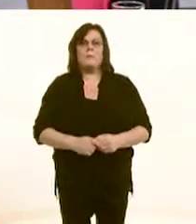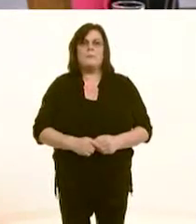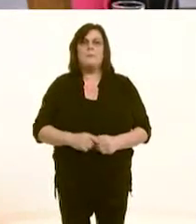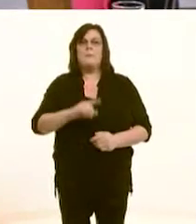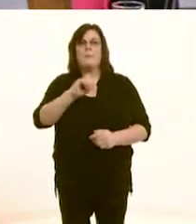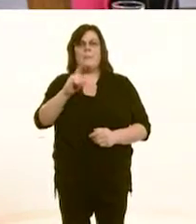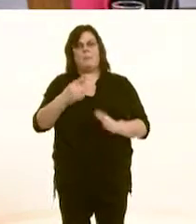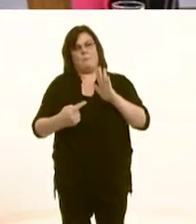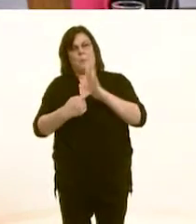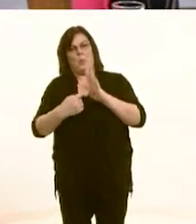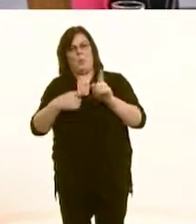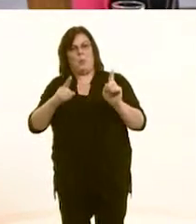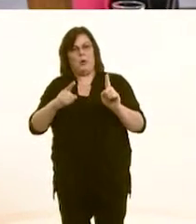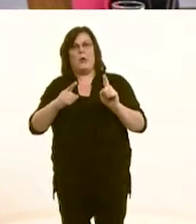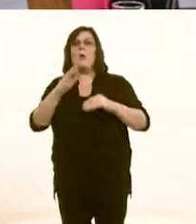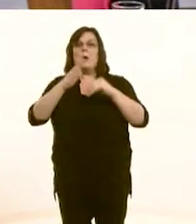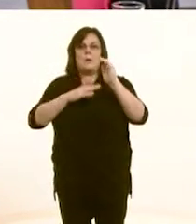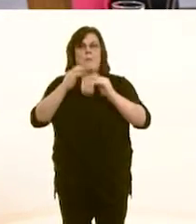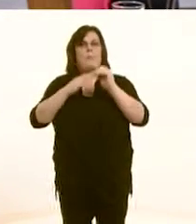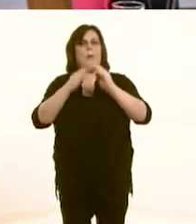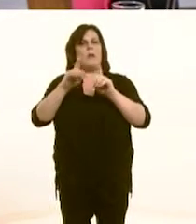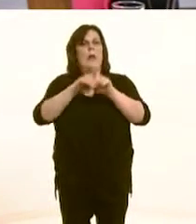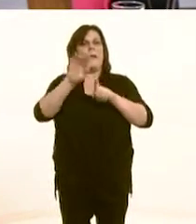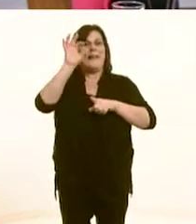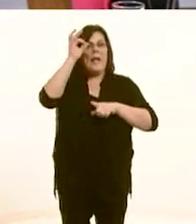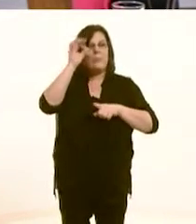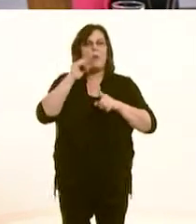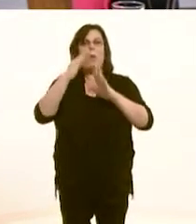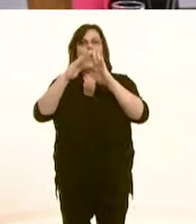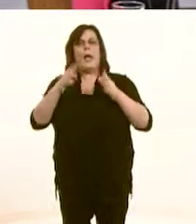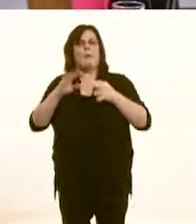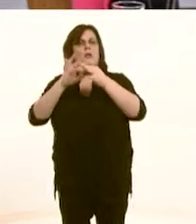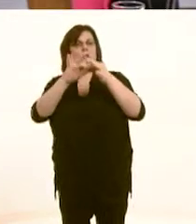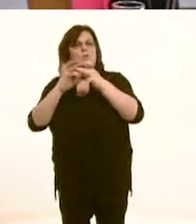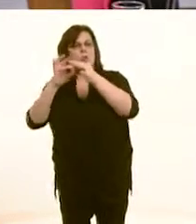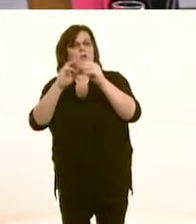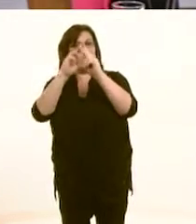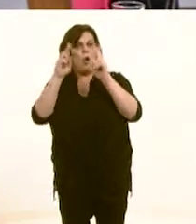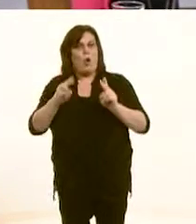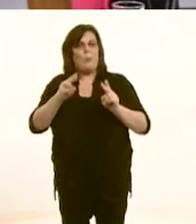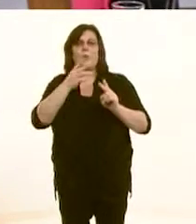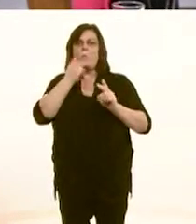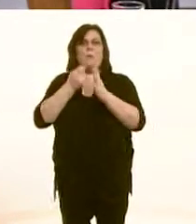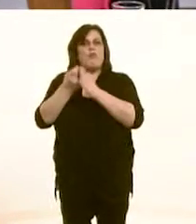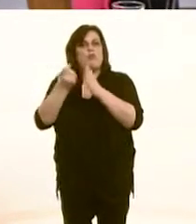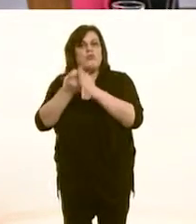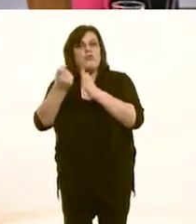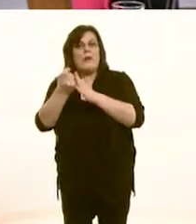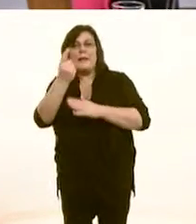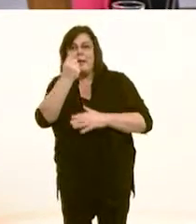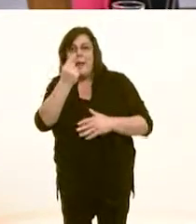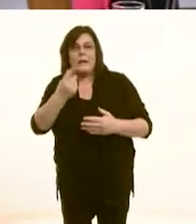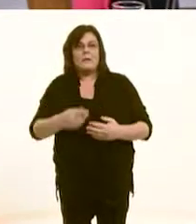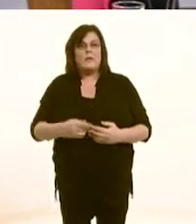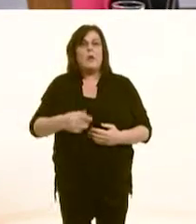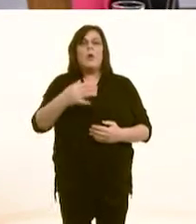the emphasis on building public housing, as England is doing, forcing people to become owner-occupiers, whether they can afford it or not, or whether they like it or